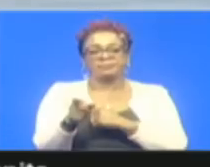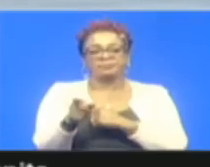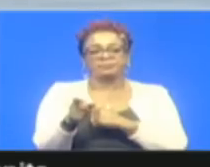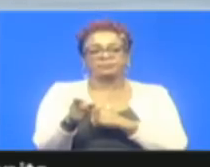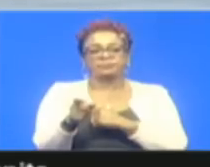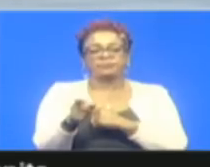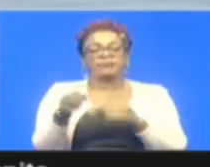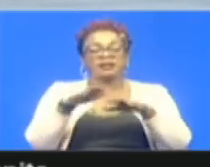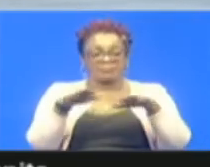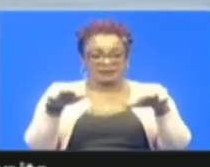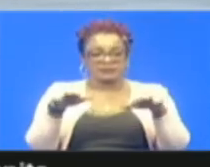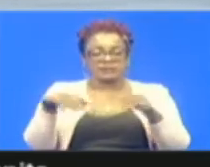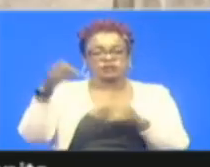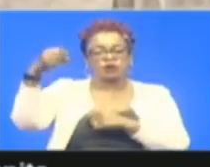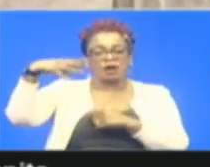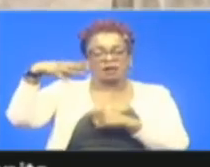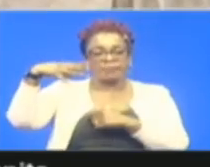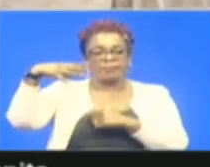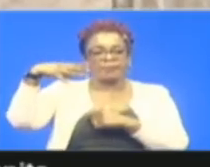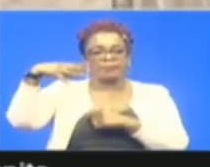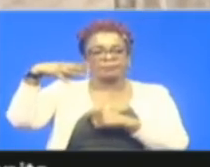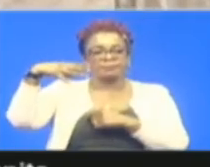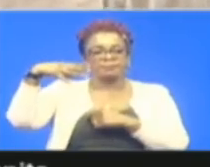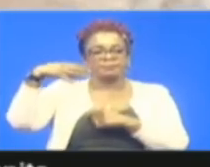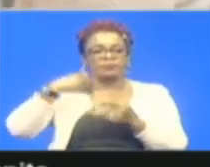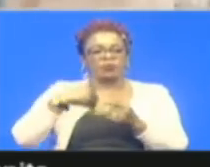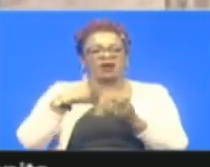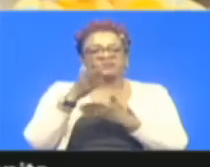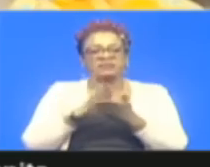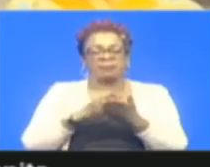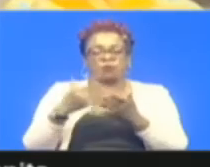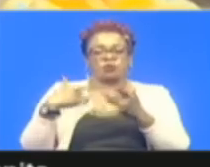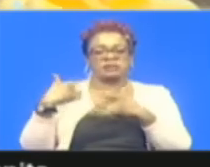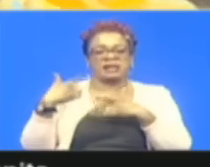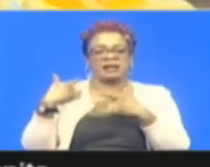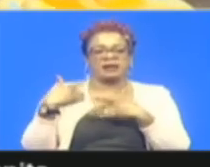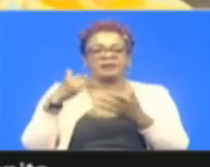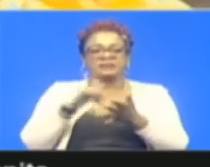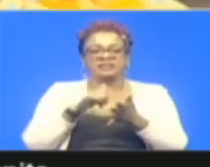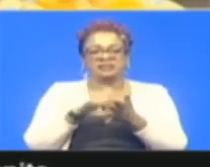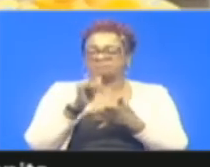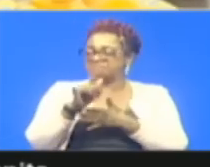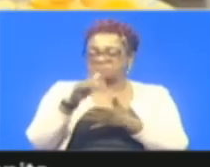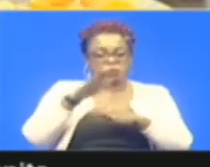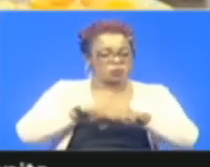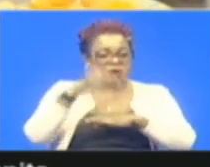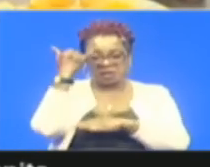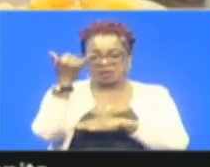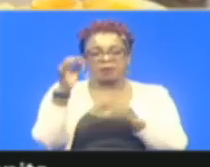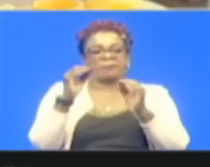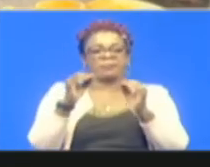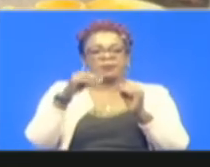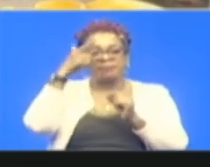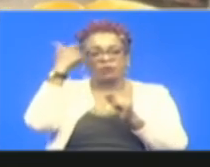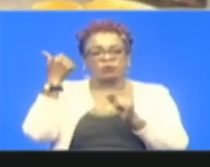The plant is solar powered. There have been some concerns that desalination is not necessarily a good idea because it strips